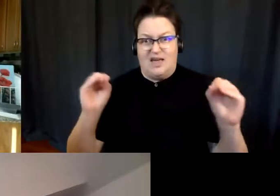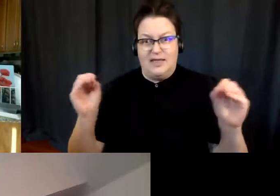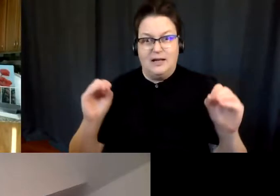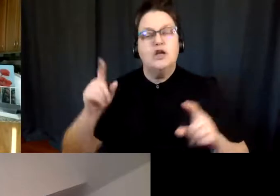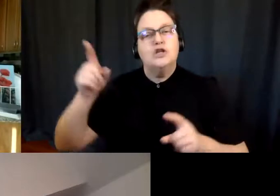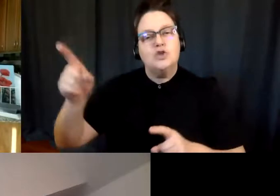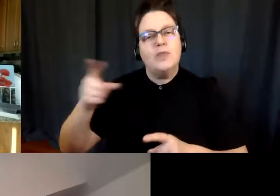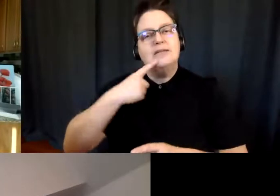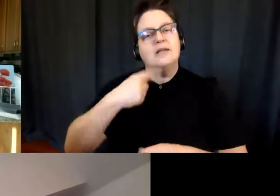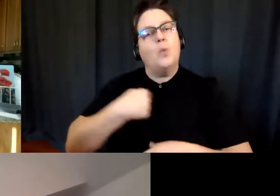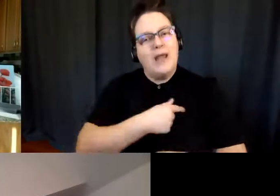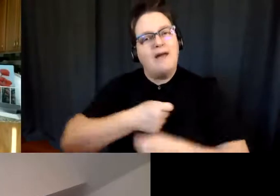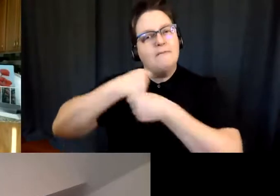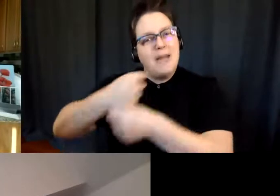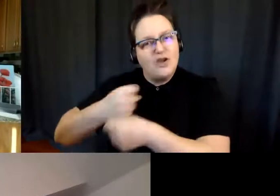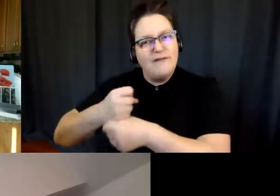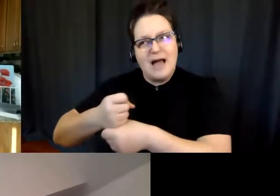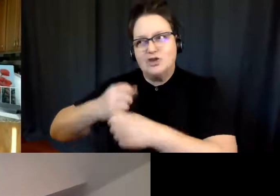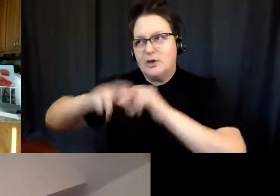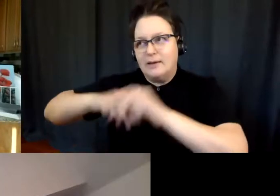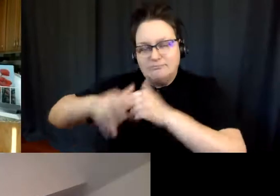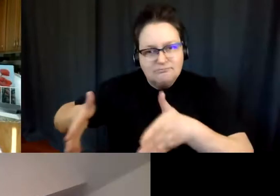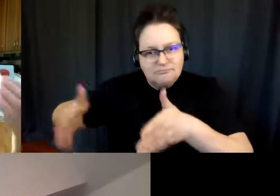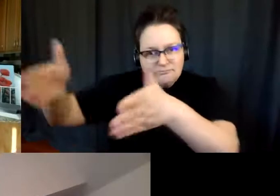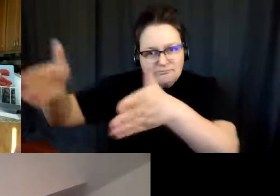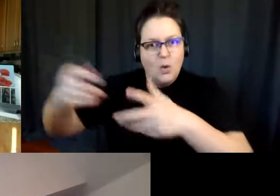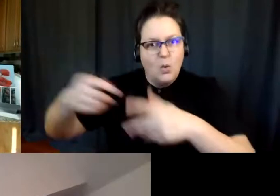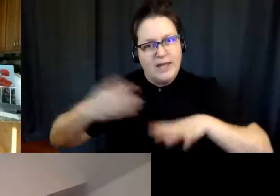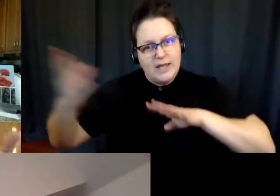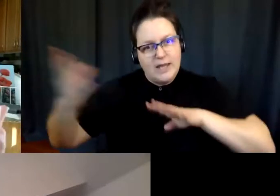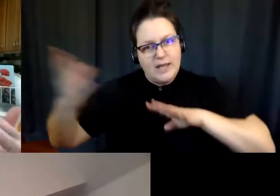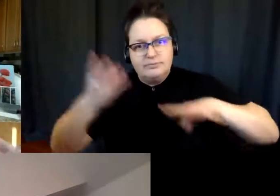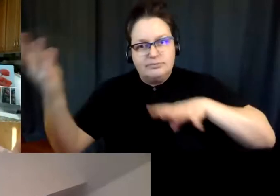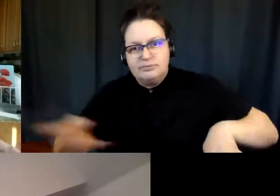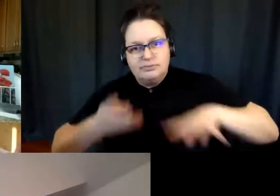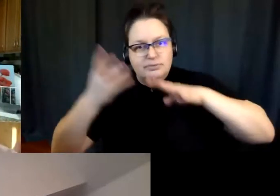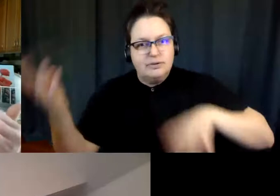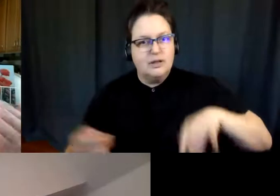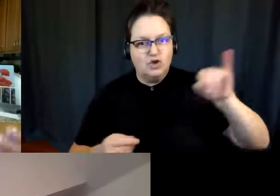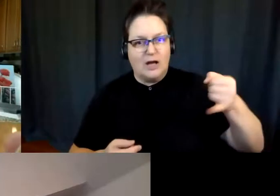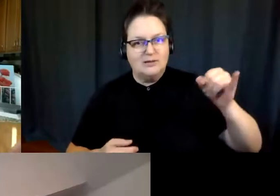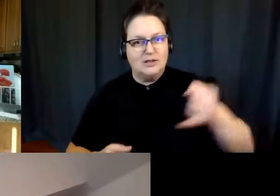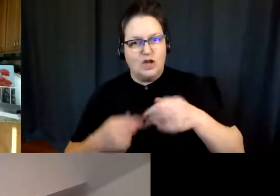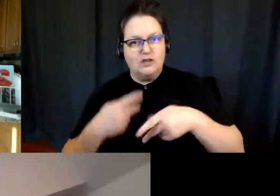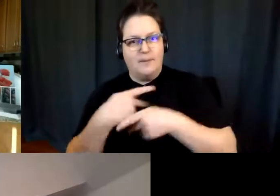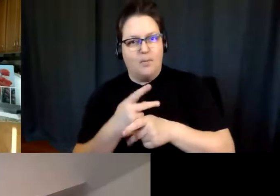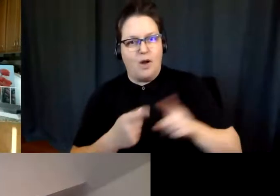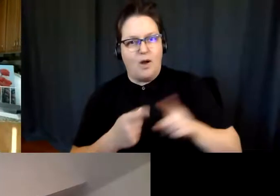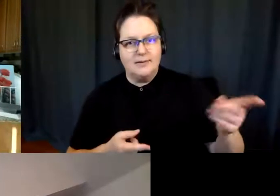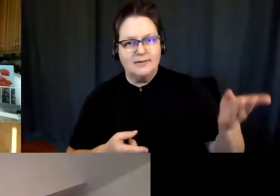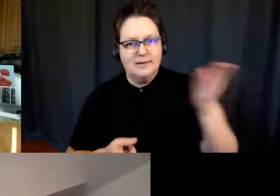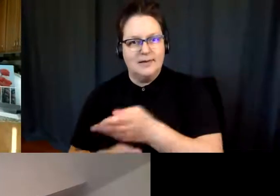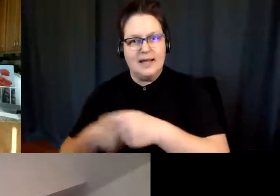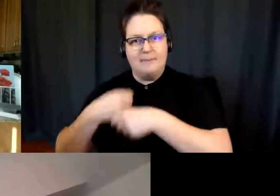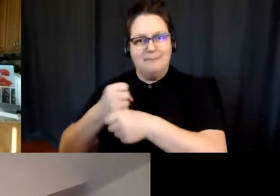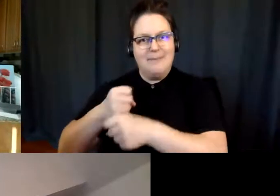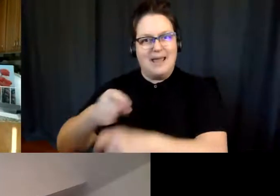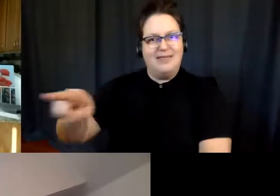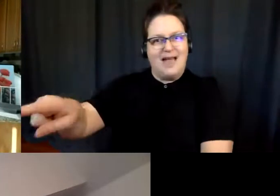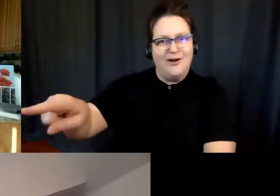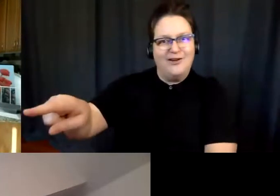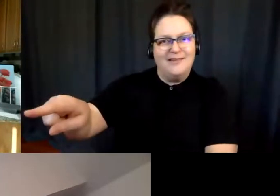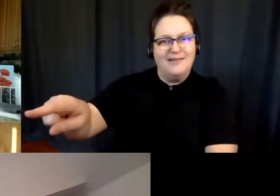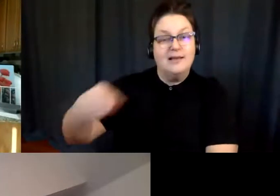manufacturing capacity to manufacture the Johnson & Johnson product. Well, that means that we now have two